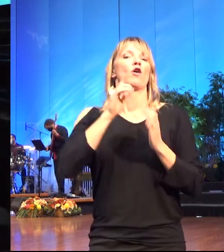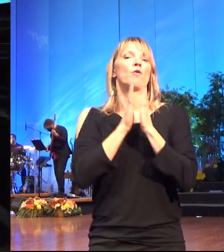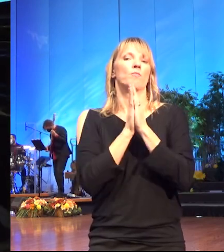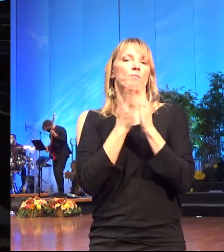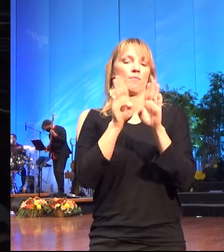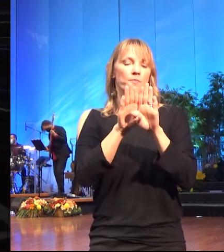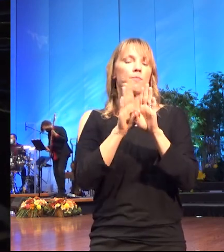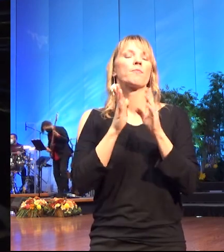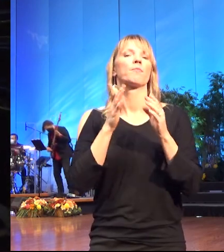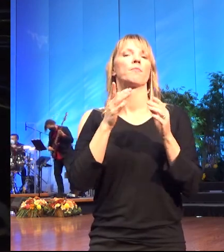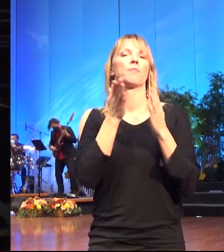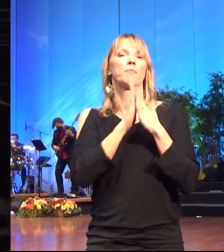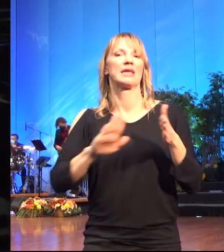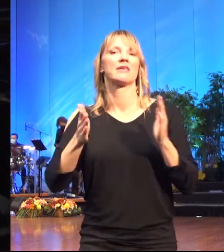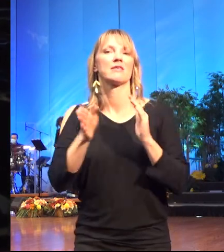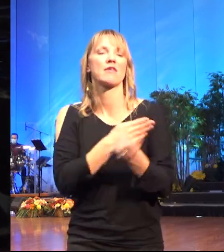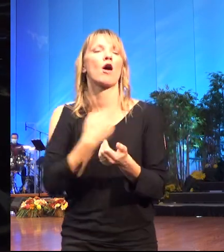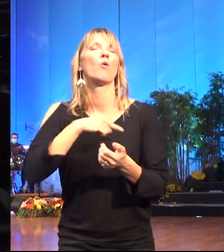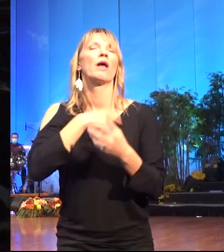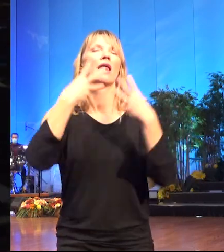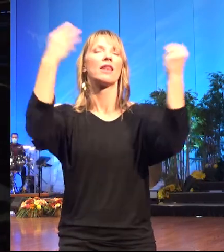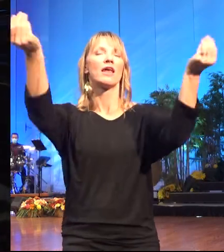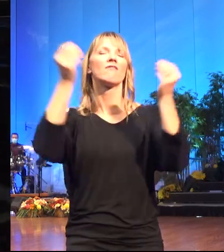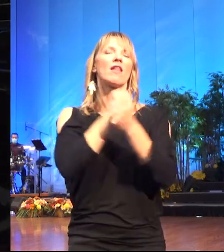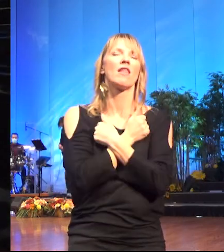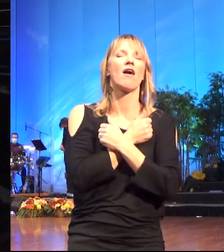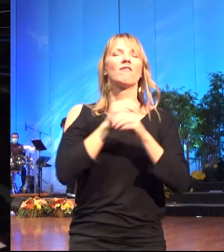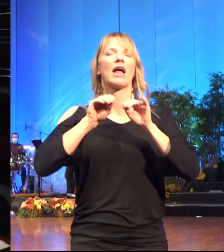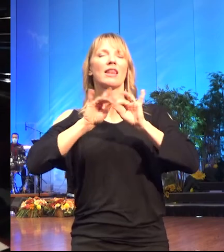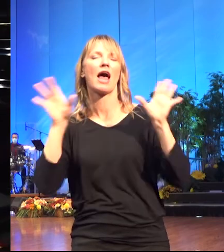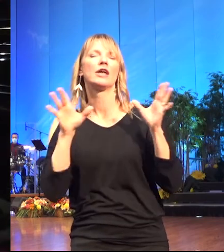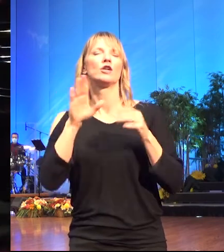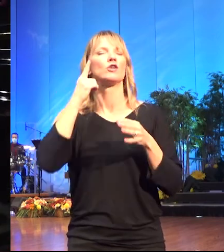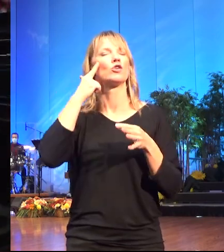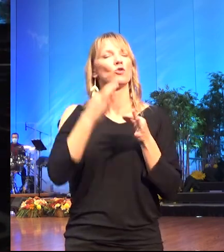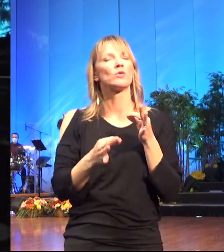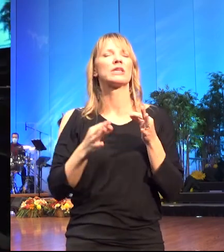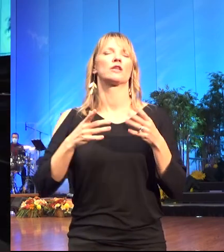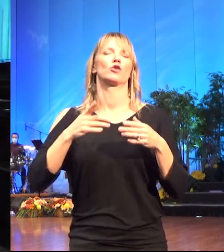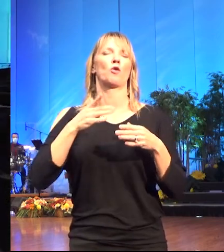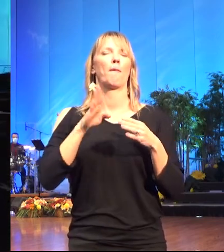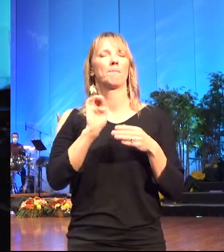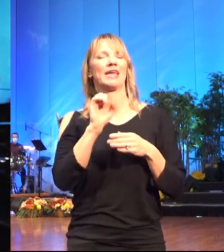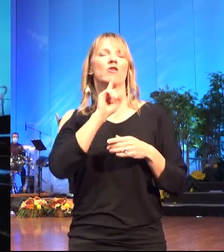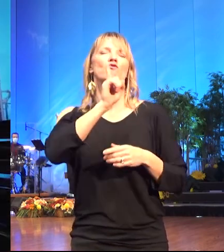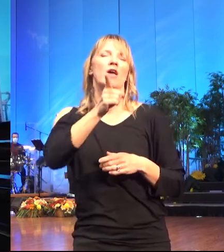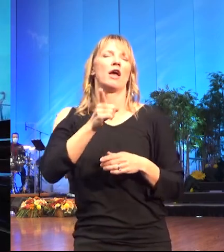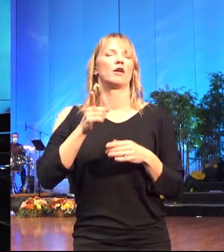lives this week ahead, we are so blessed. We let it be, we let it go, and so it is.